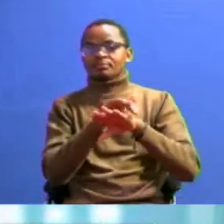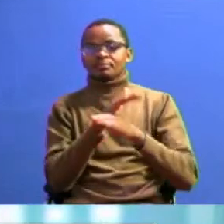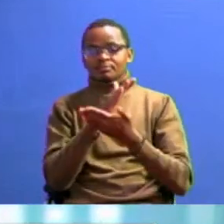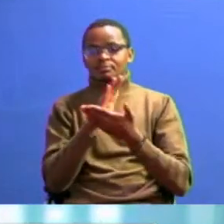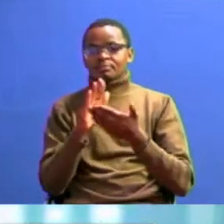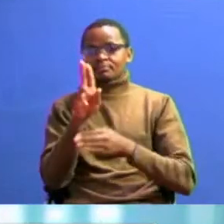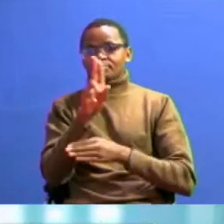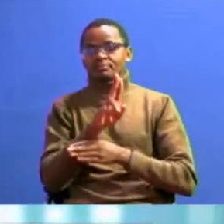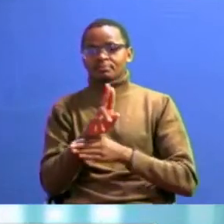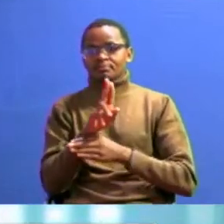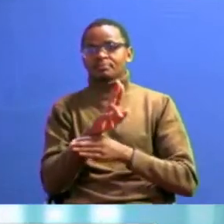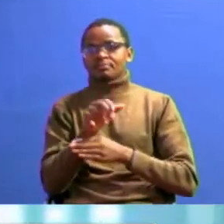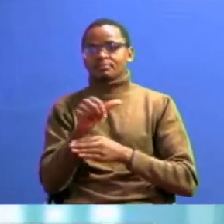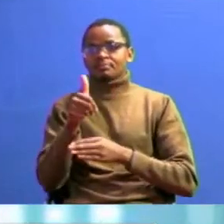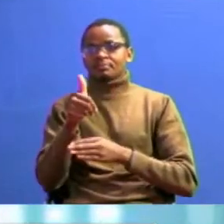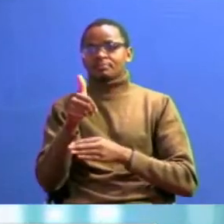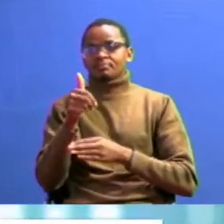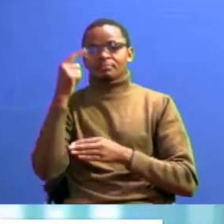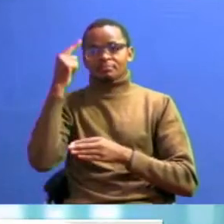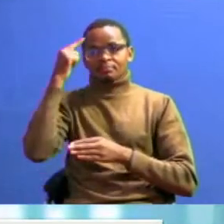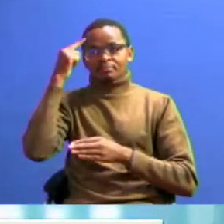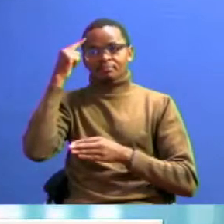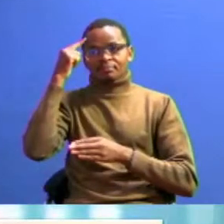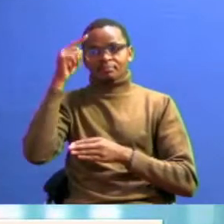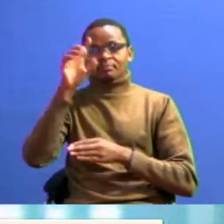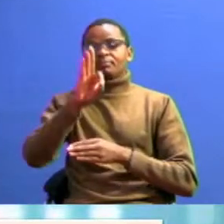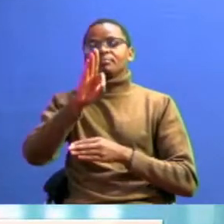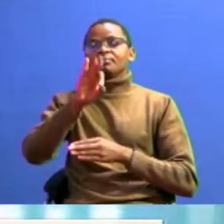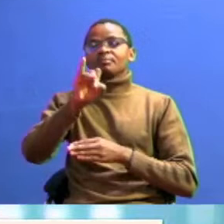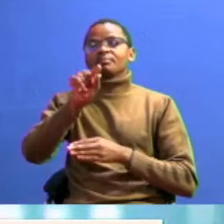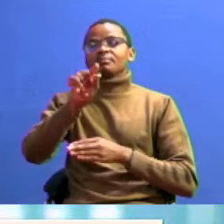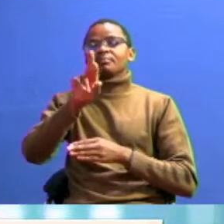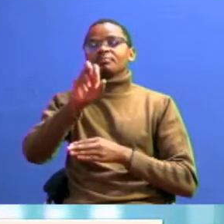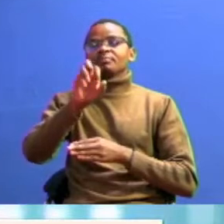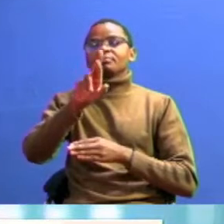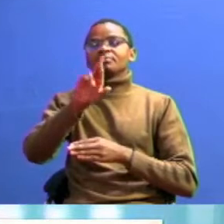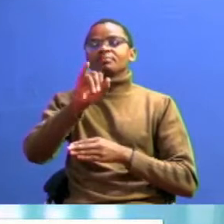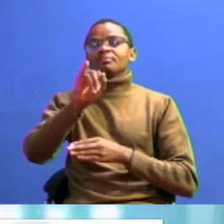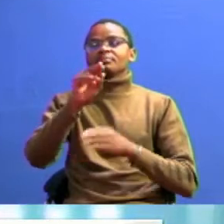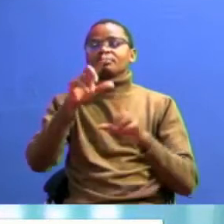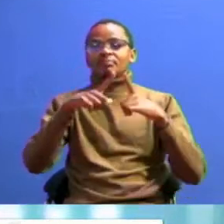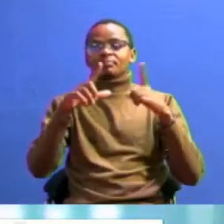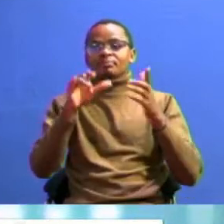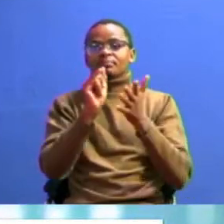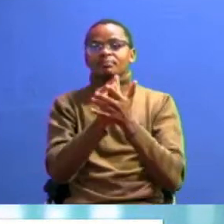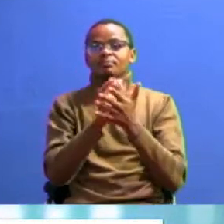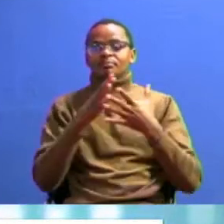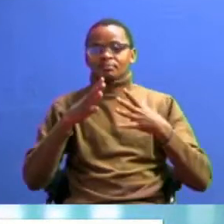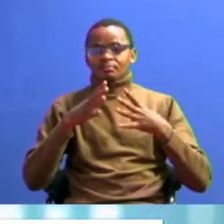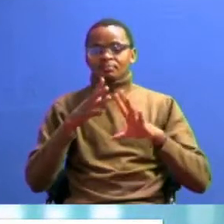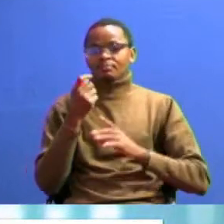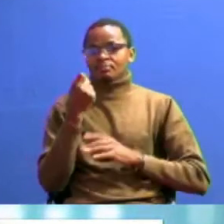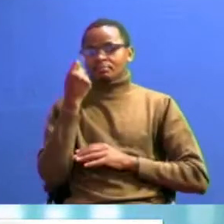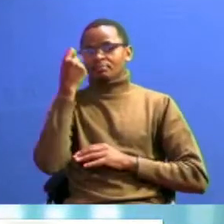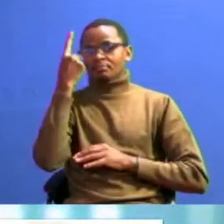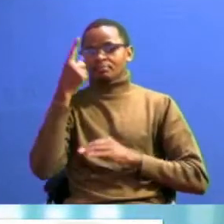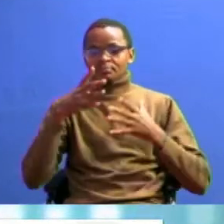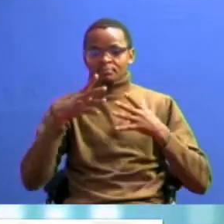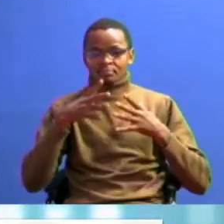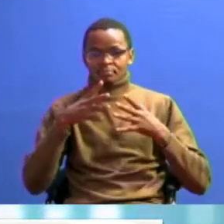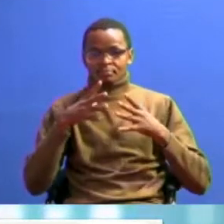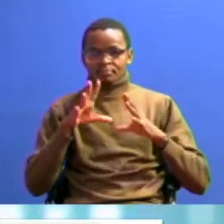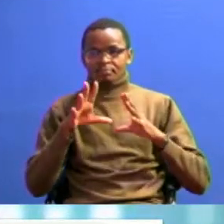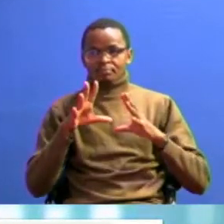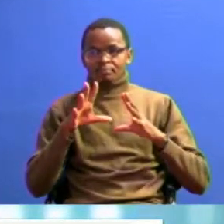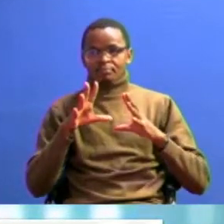we use analogies or figurative language to pass a message in a way that people understand. So people do understand